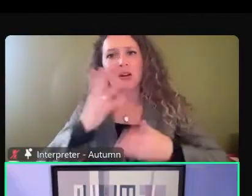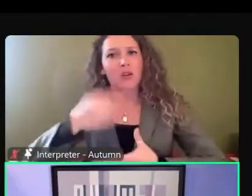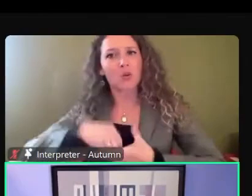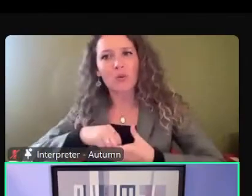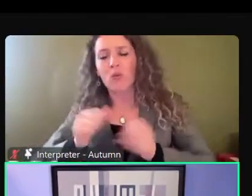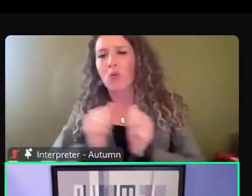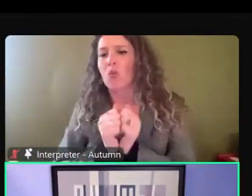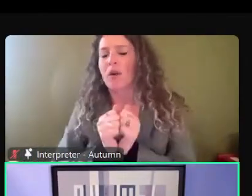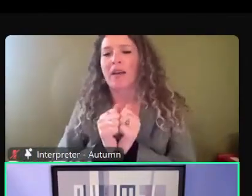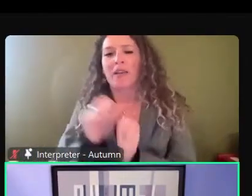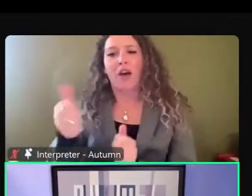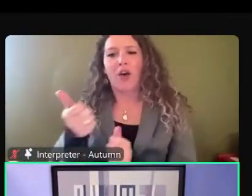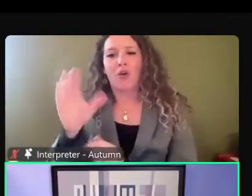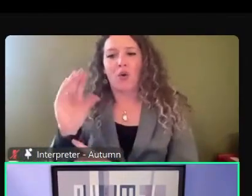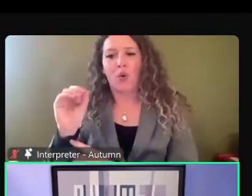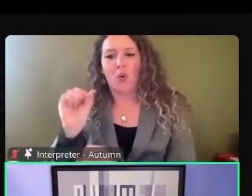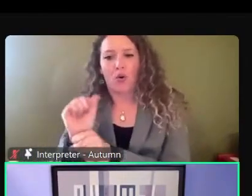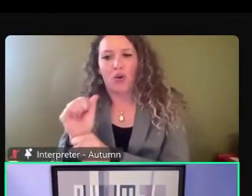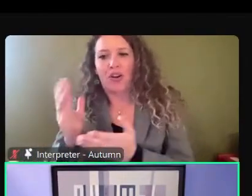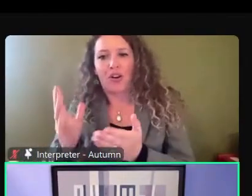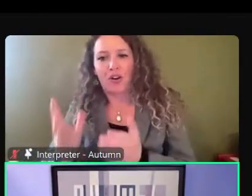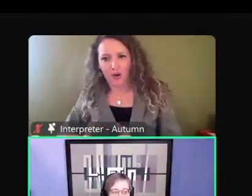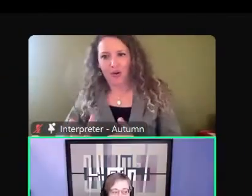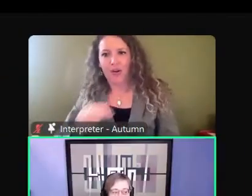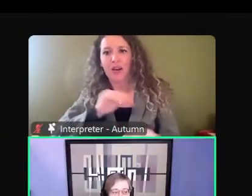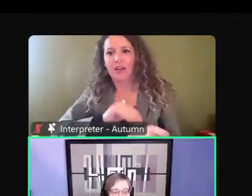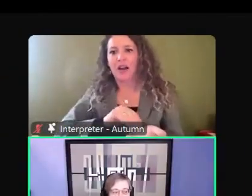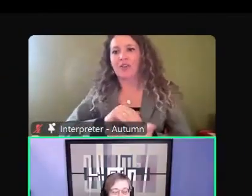colleagues, Drs. Feldner and Friedman.